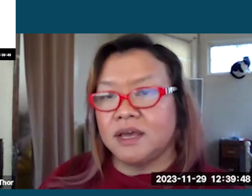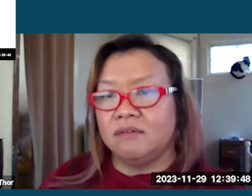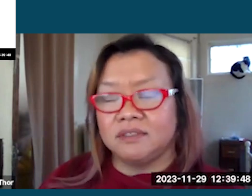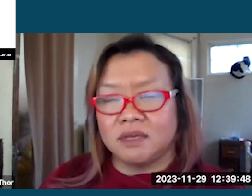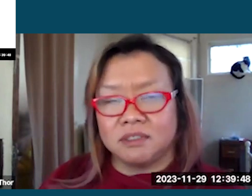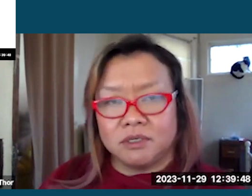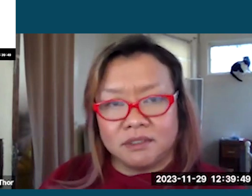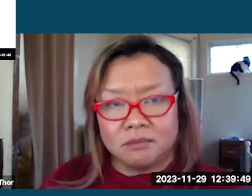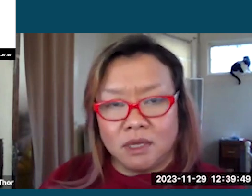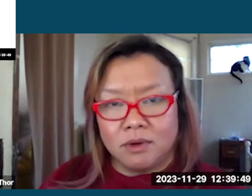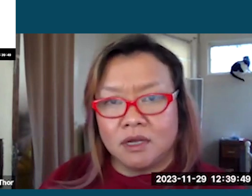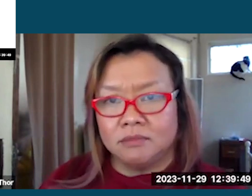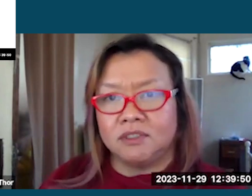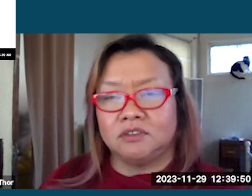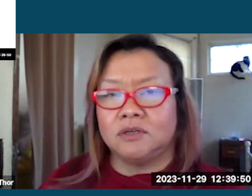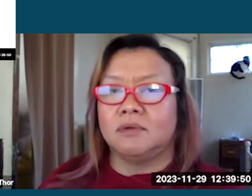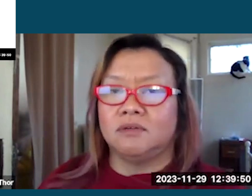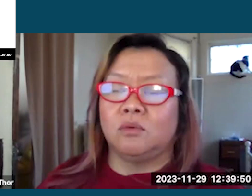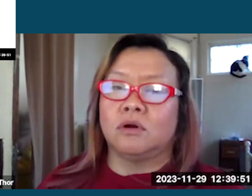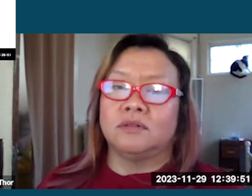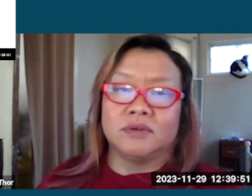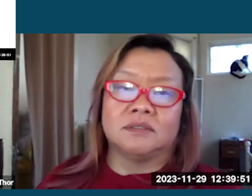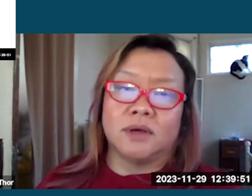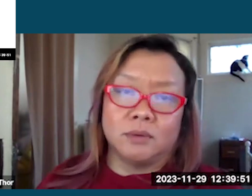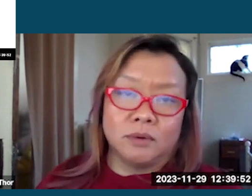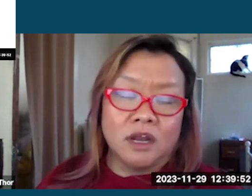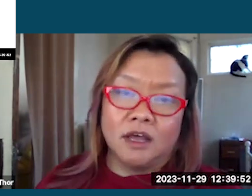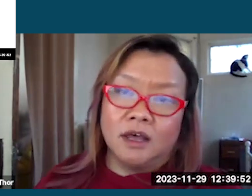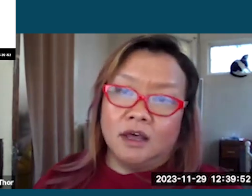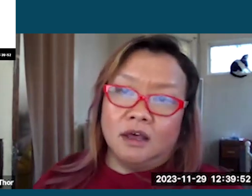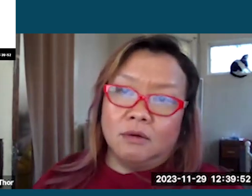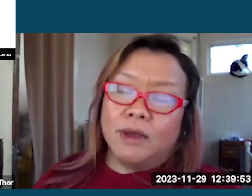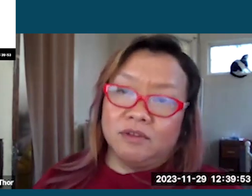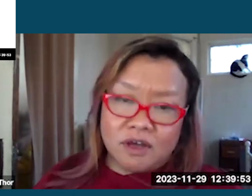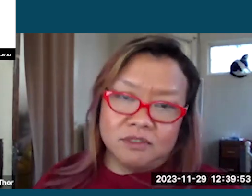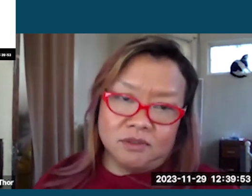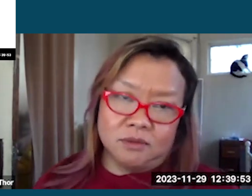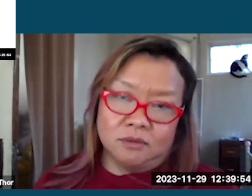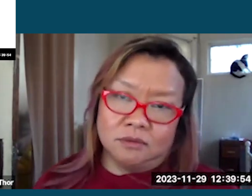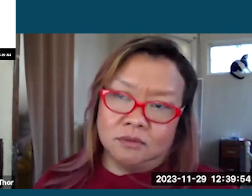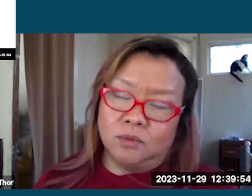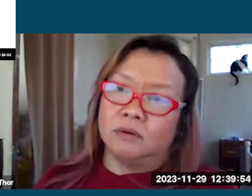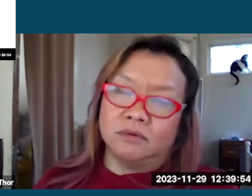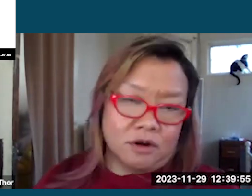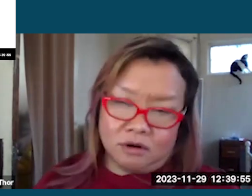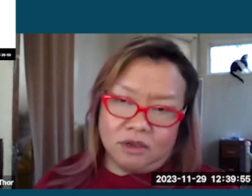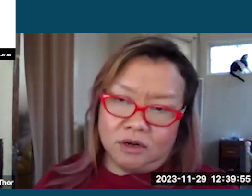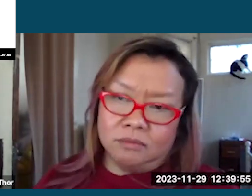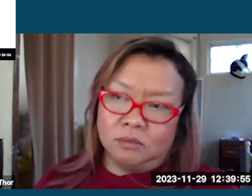US have the same experience as me when it comes to the trauma of war, and the reason why we've come to